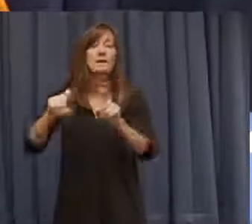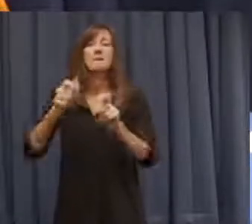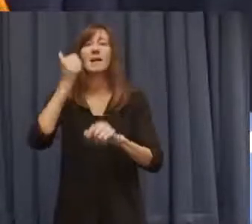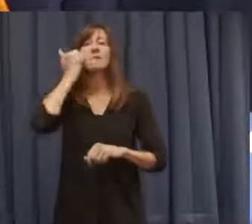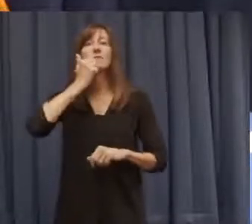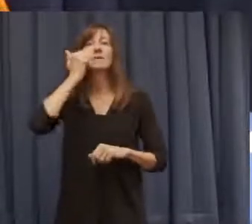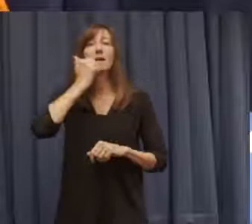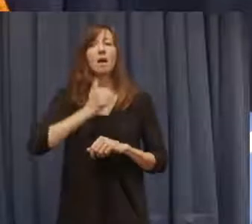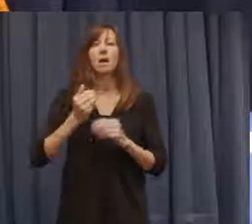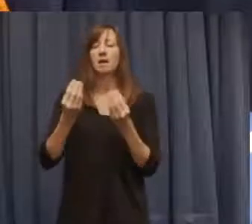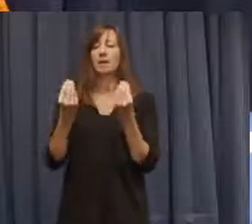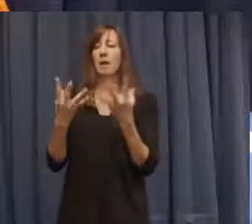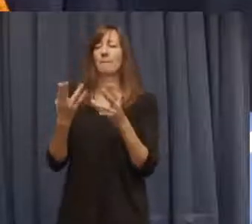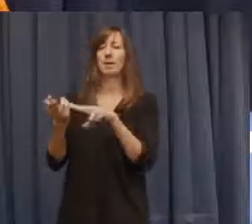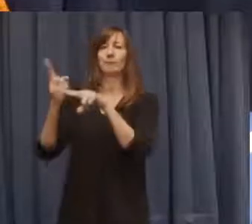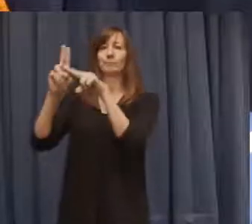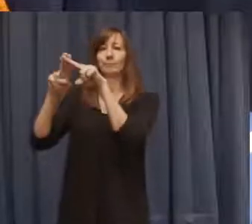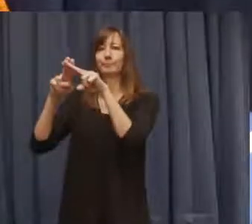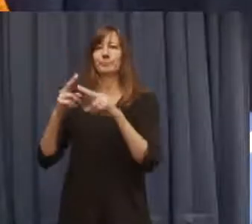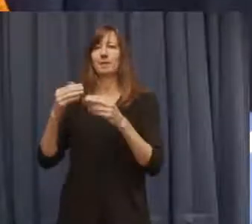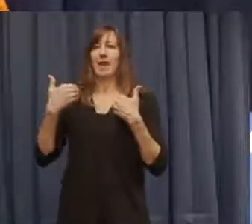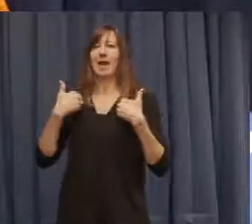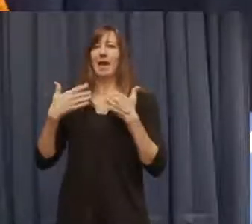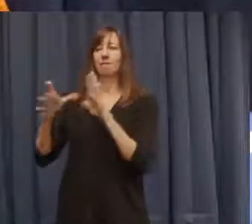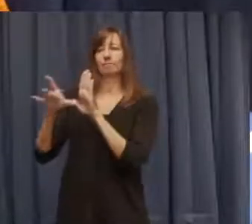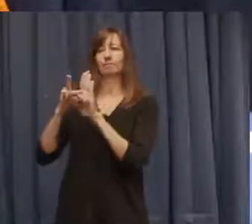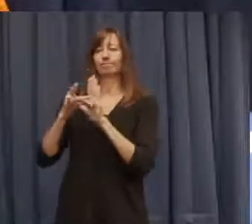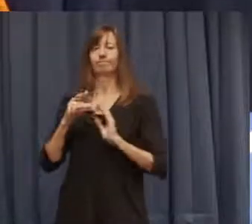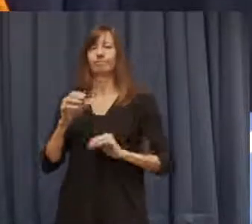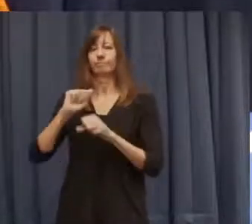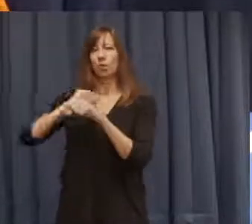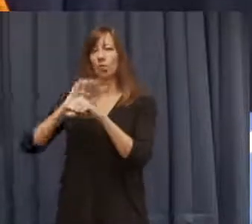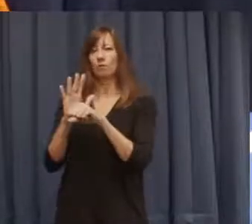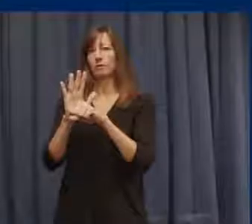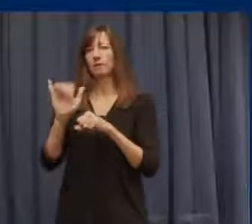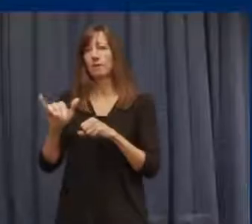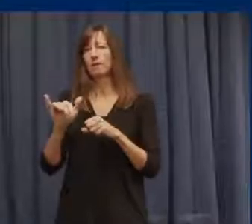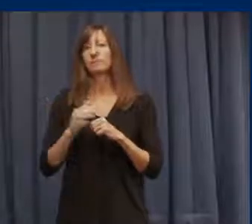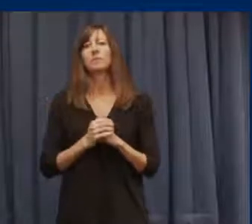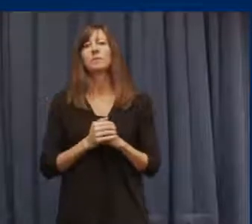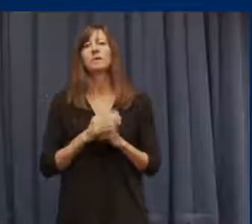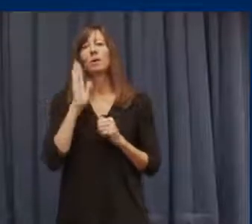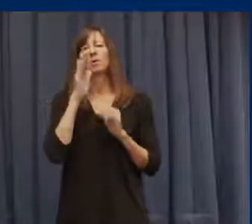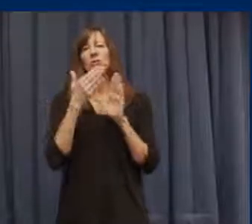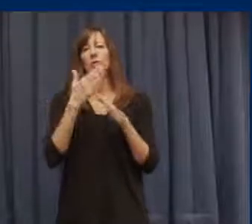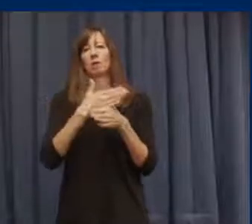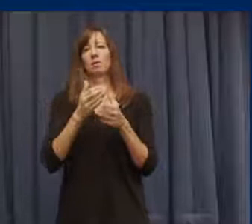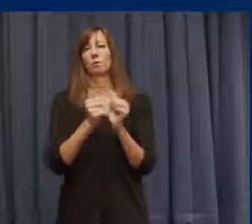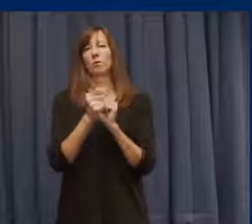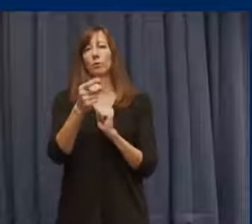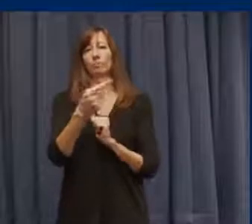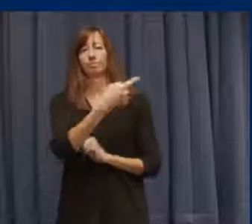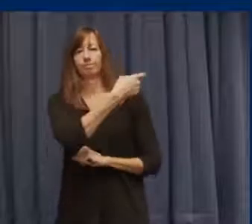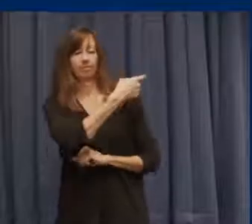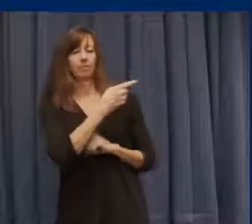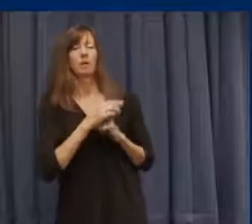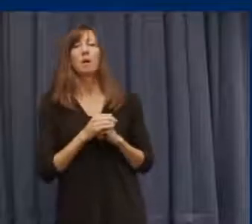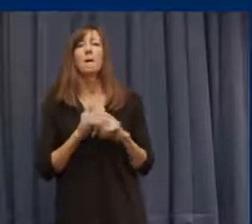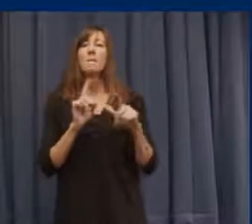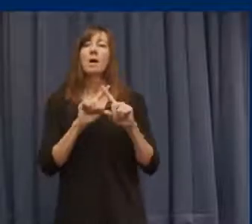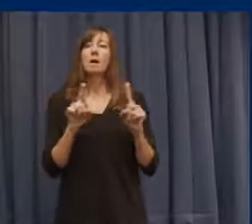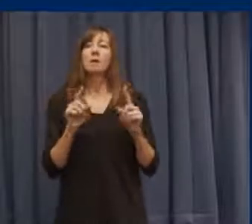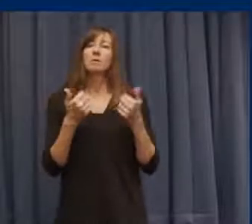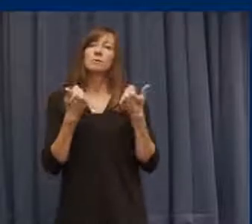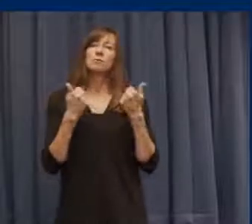I'll share those numbers with you. As I said at the top line, we always try to normalize this over a few days. So